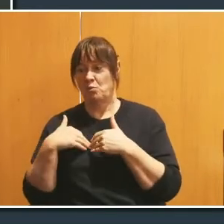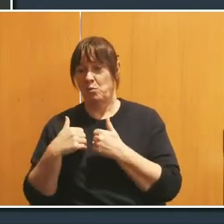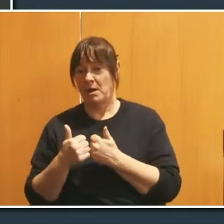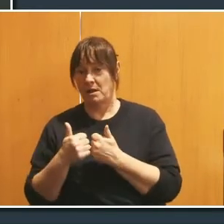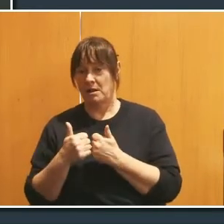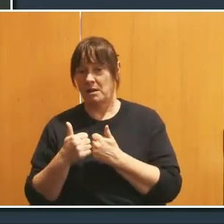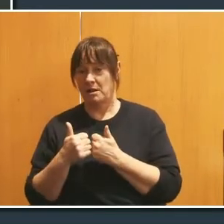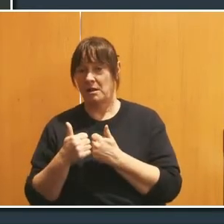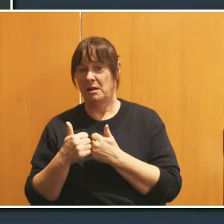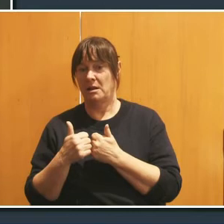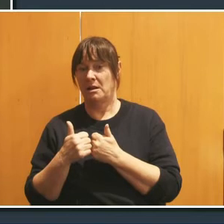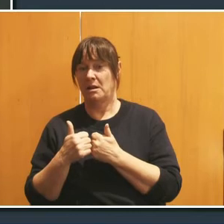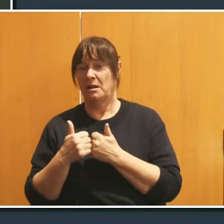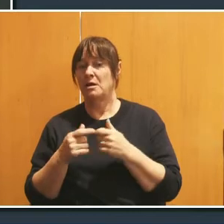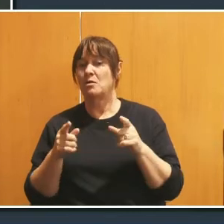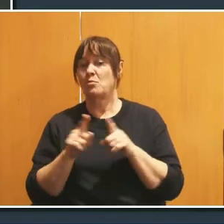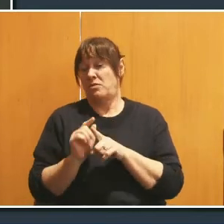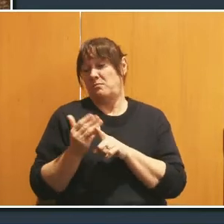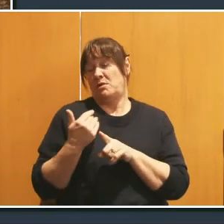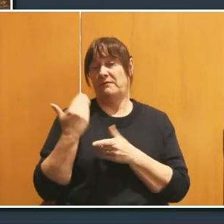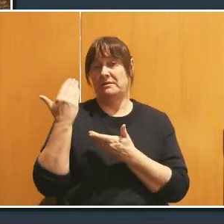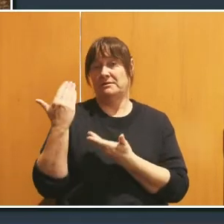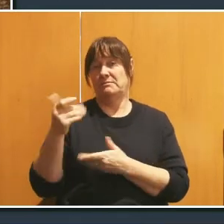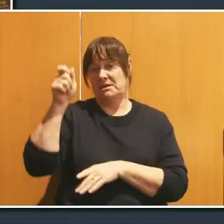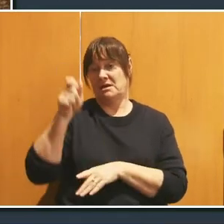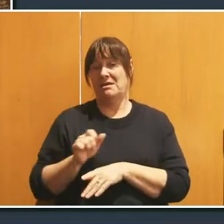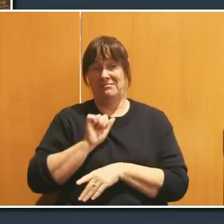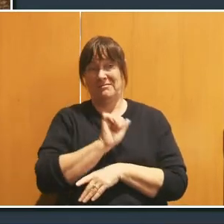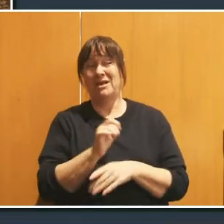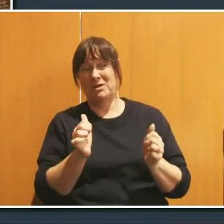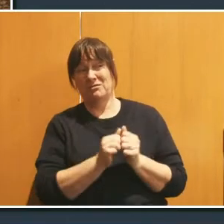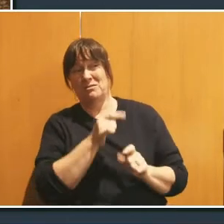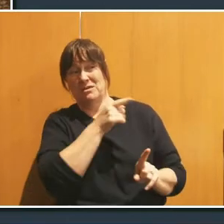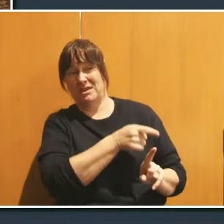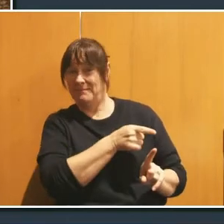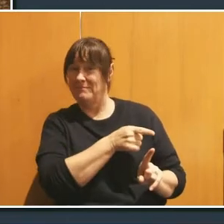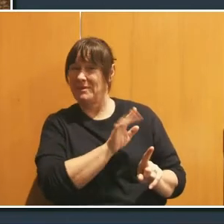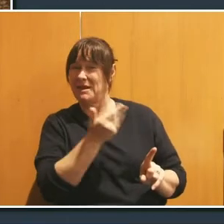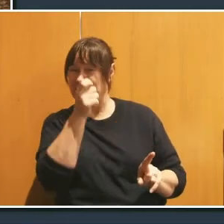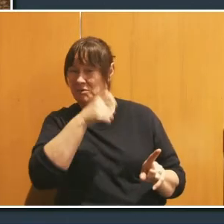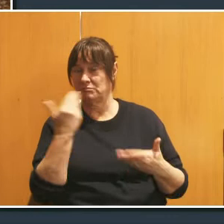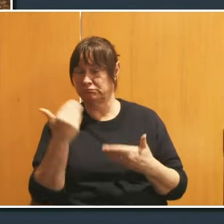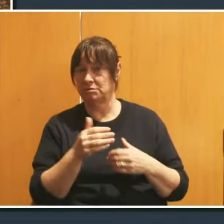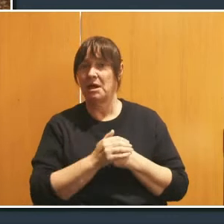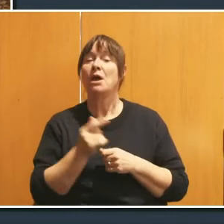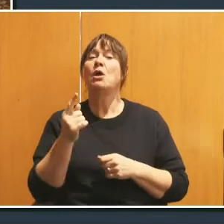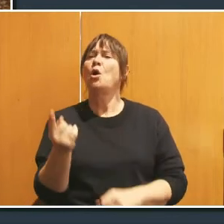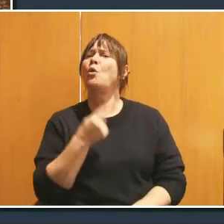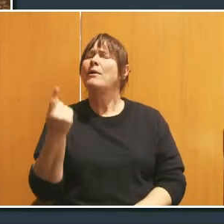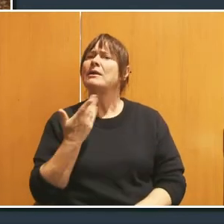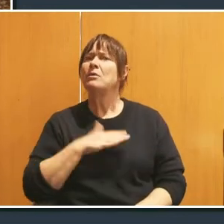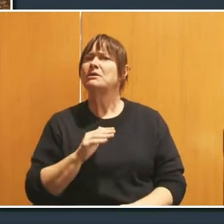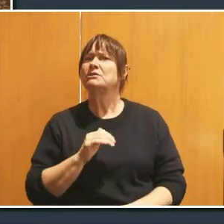submitters' conversation to everyone. Basically, what we wanted to do in our submission was to establish a